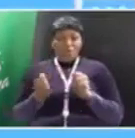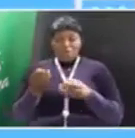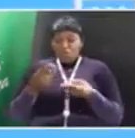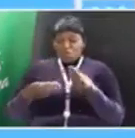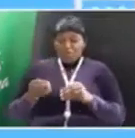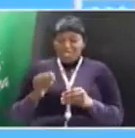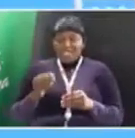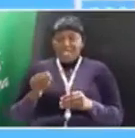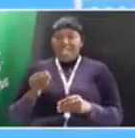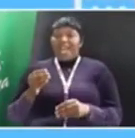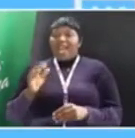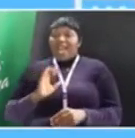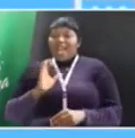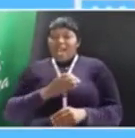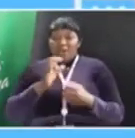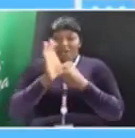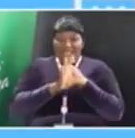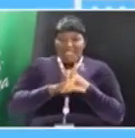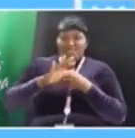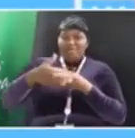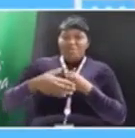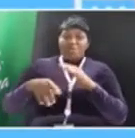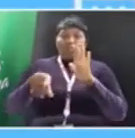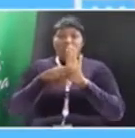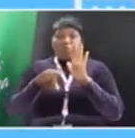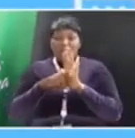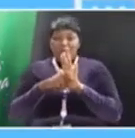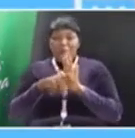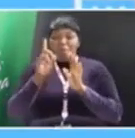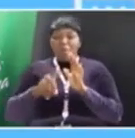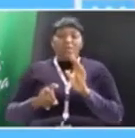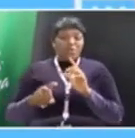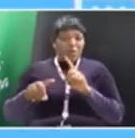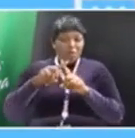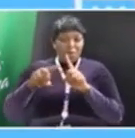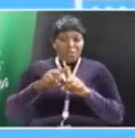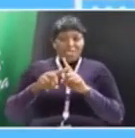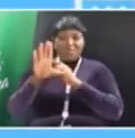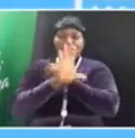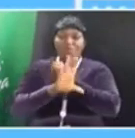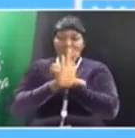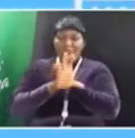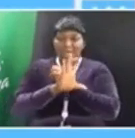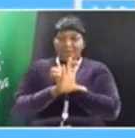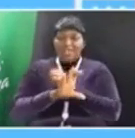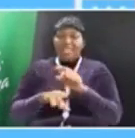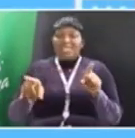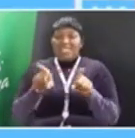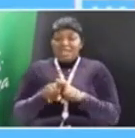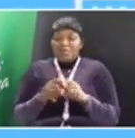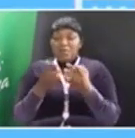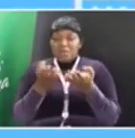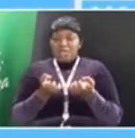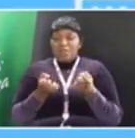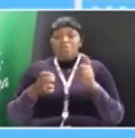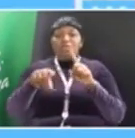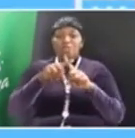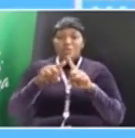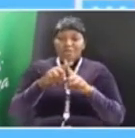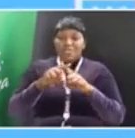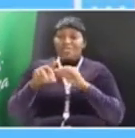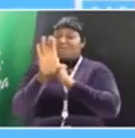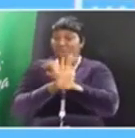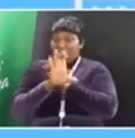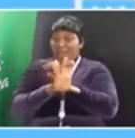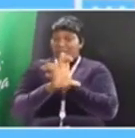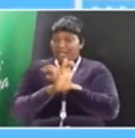we are always negative. We need to be positive about our country. We need to be positive about our country.